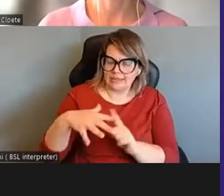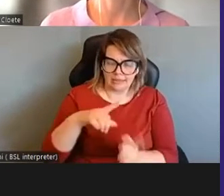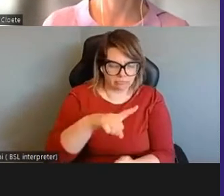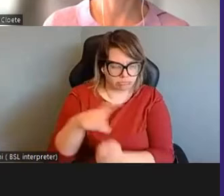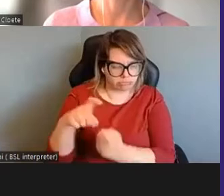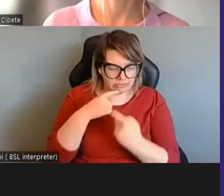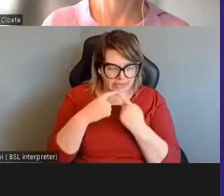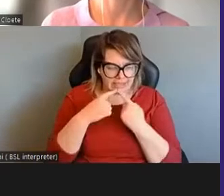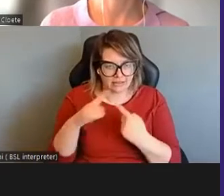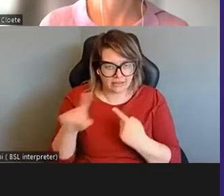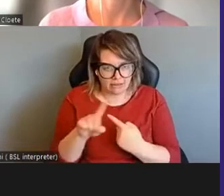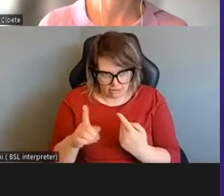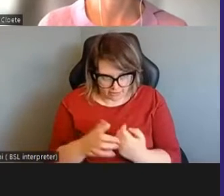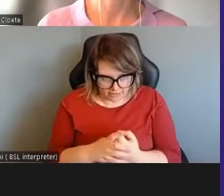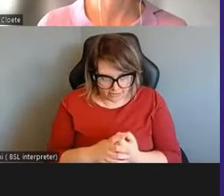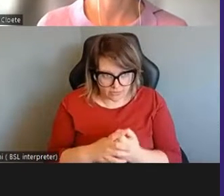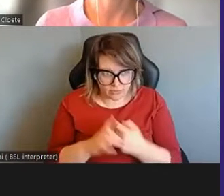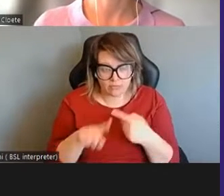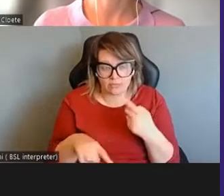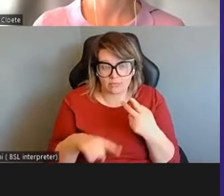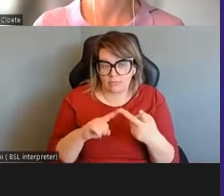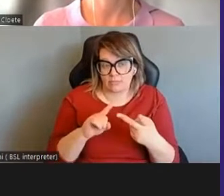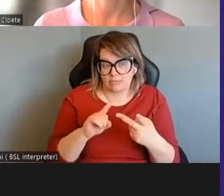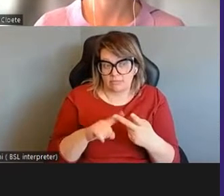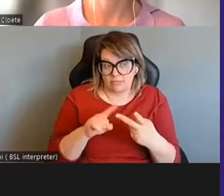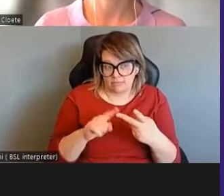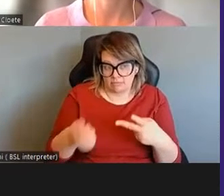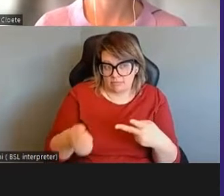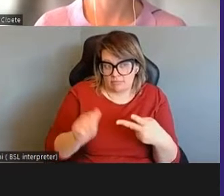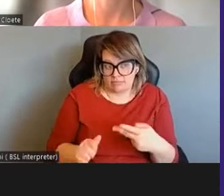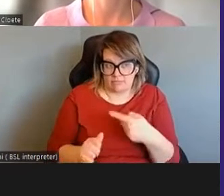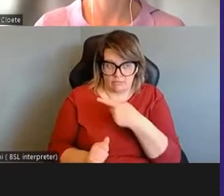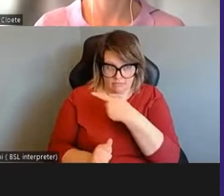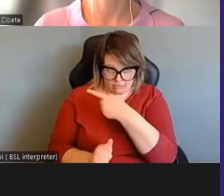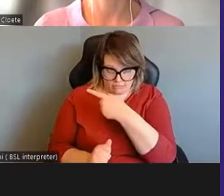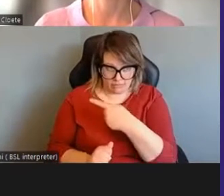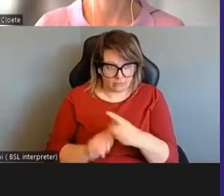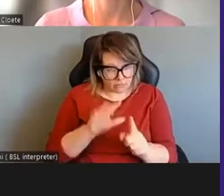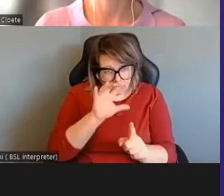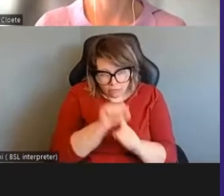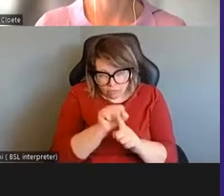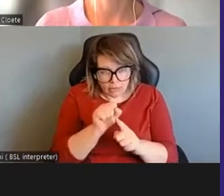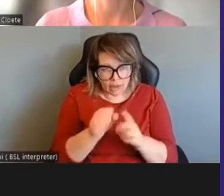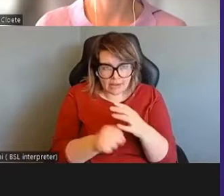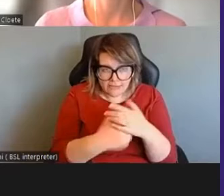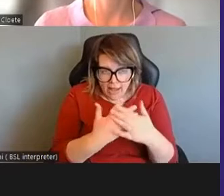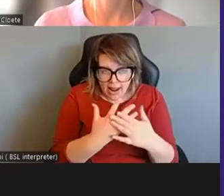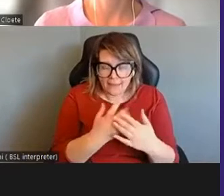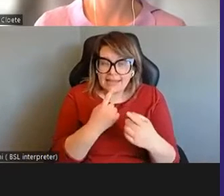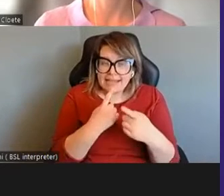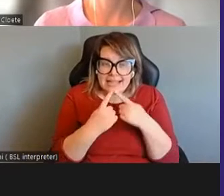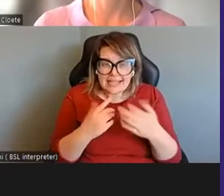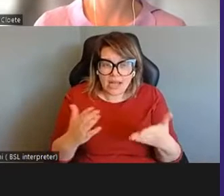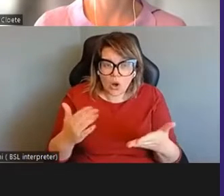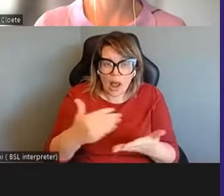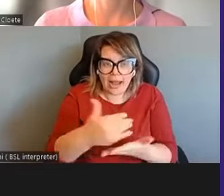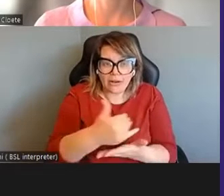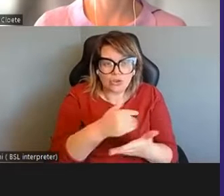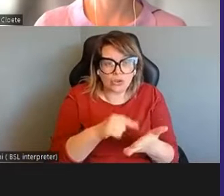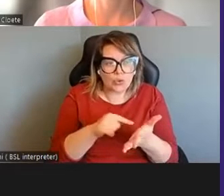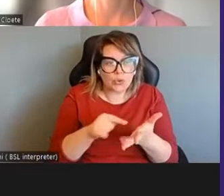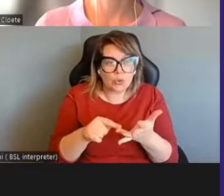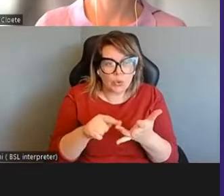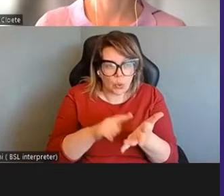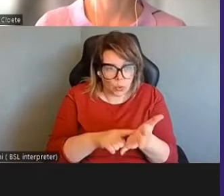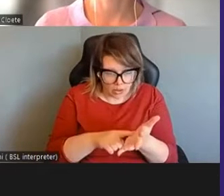then step 2 is to identify and develop data collection tools or survey. Here, the practitioners will